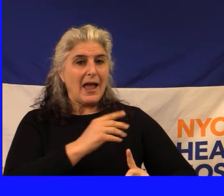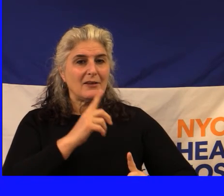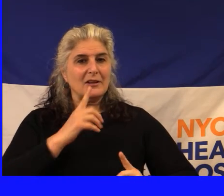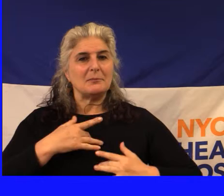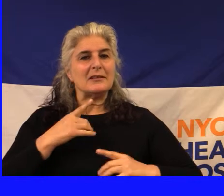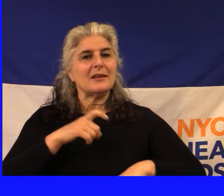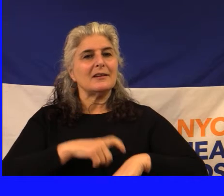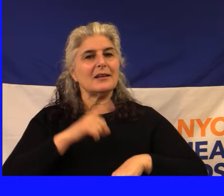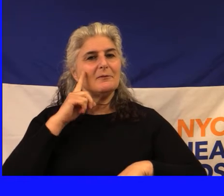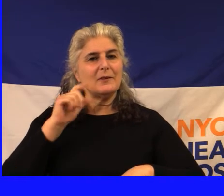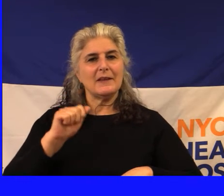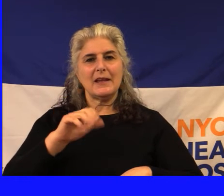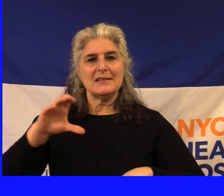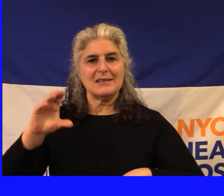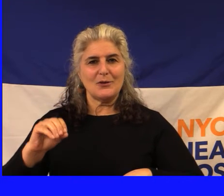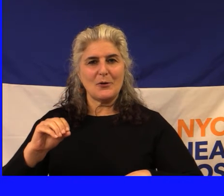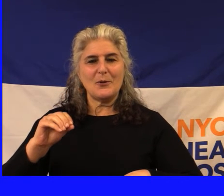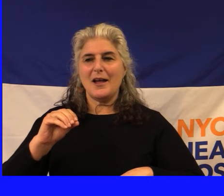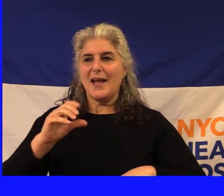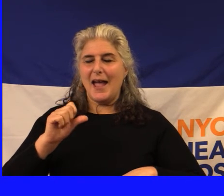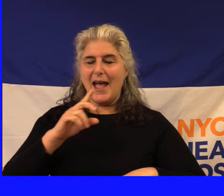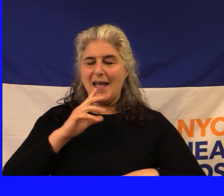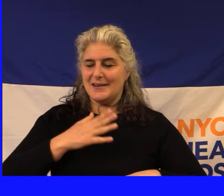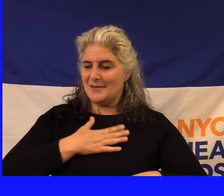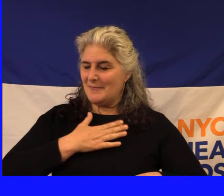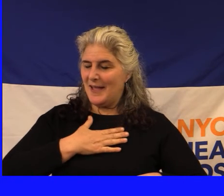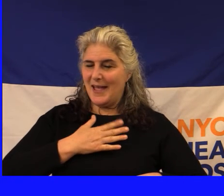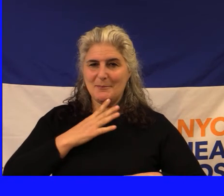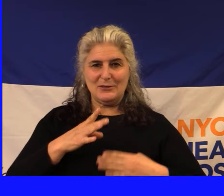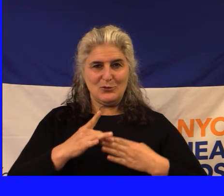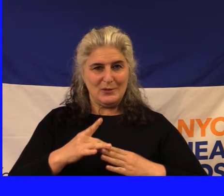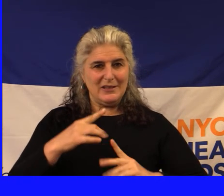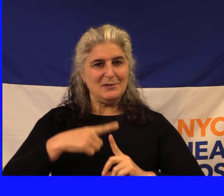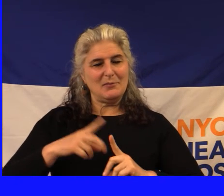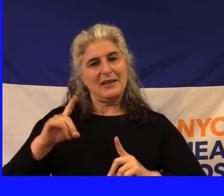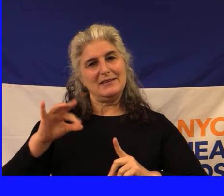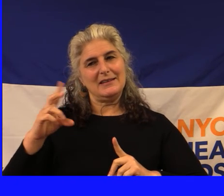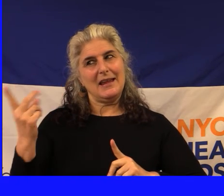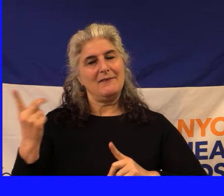I'm very pleased to lead it and have David and the team's partnership in doing it.